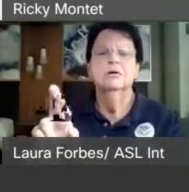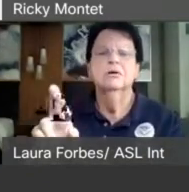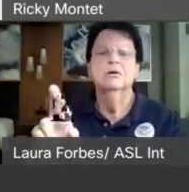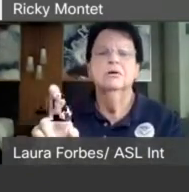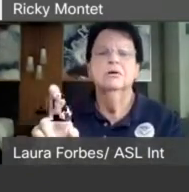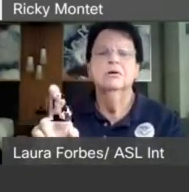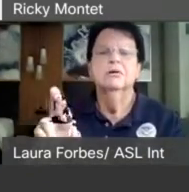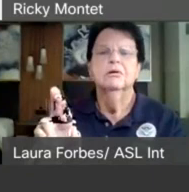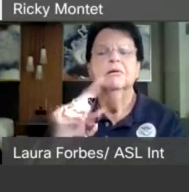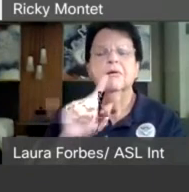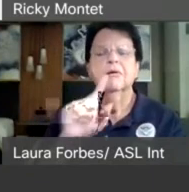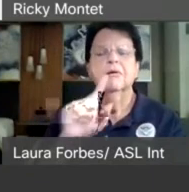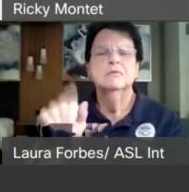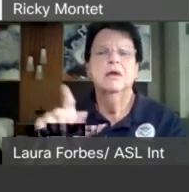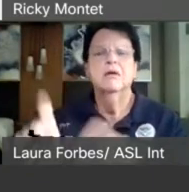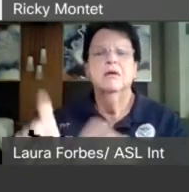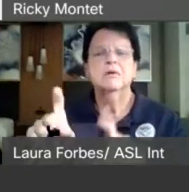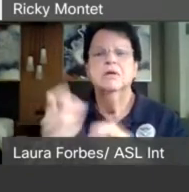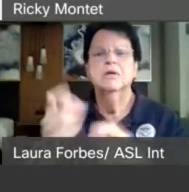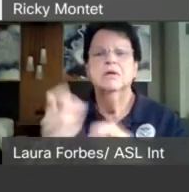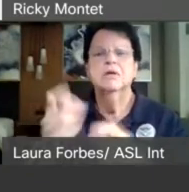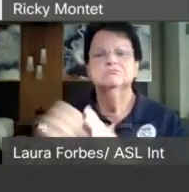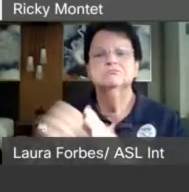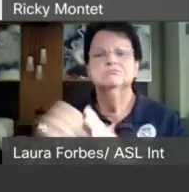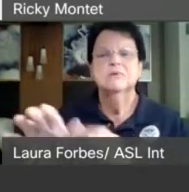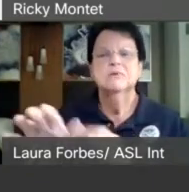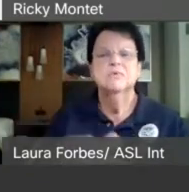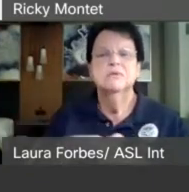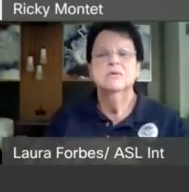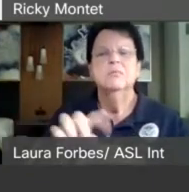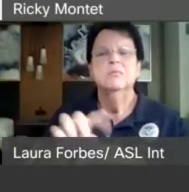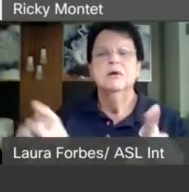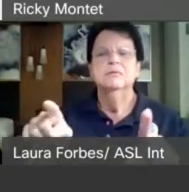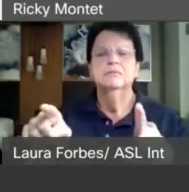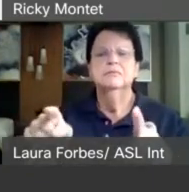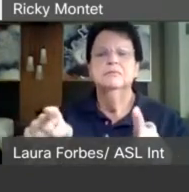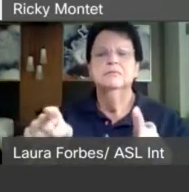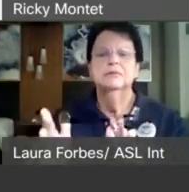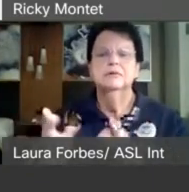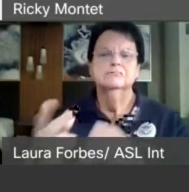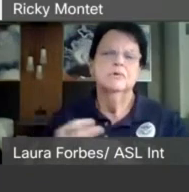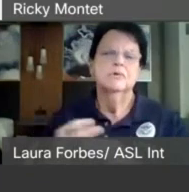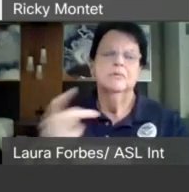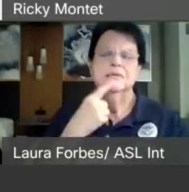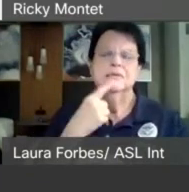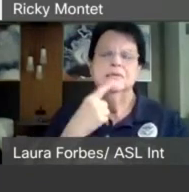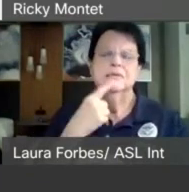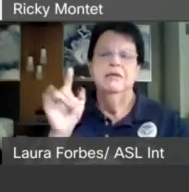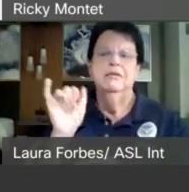he can answer SBA questions, and I don't want to go too far into his territory. So let me just kind of quit by saying that